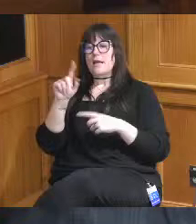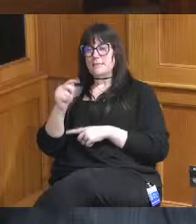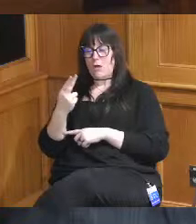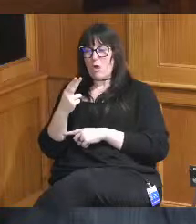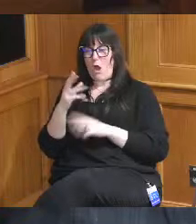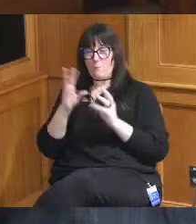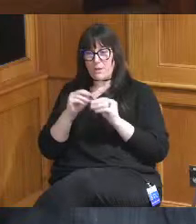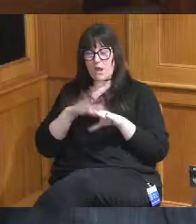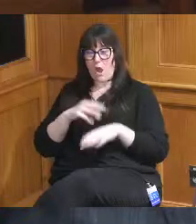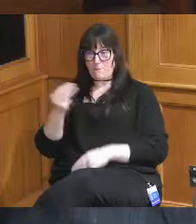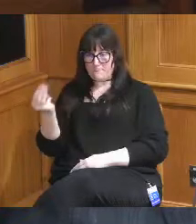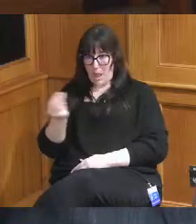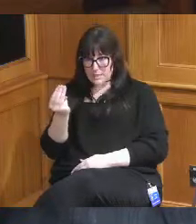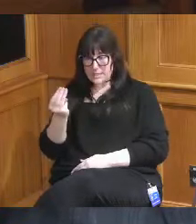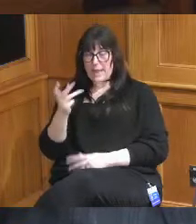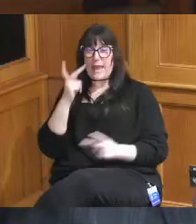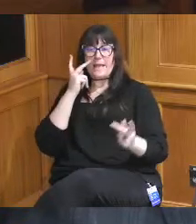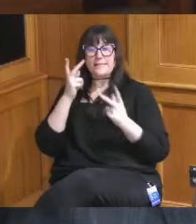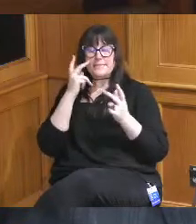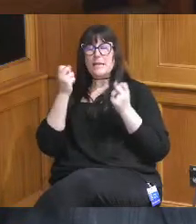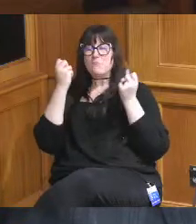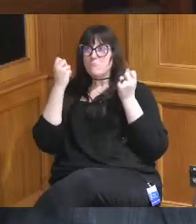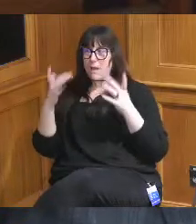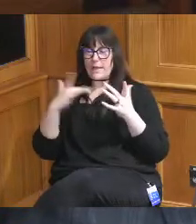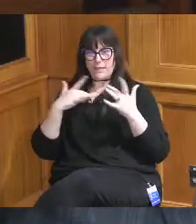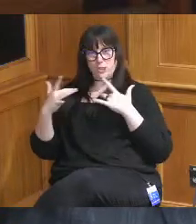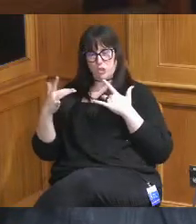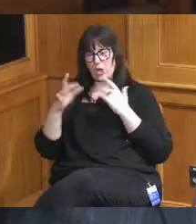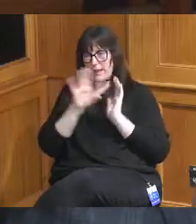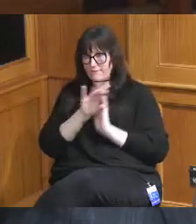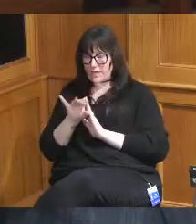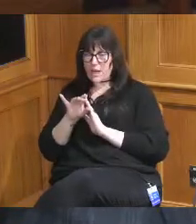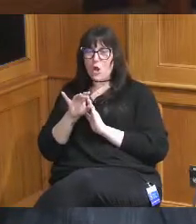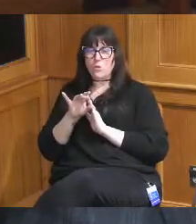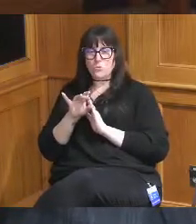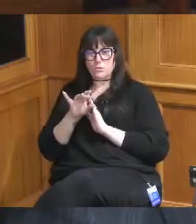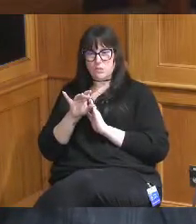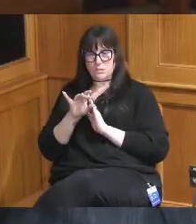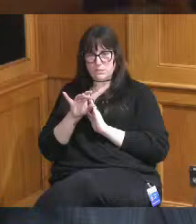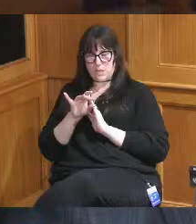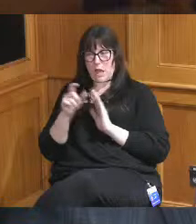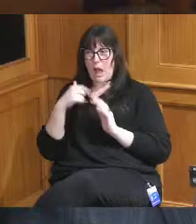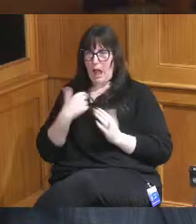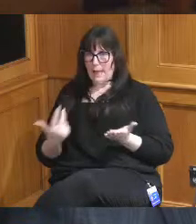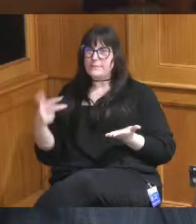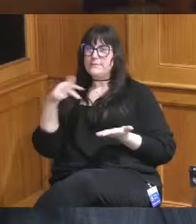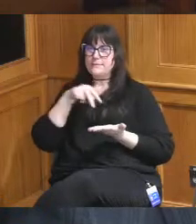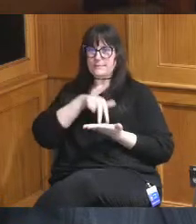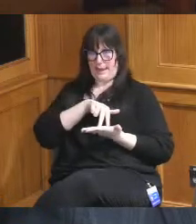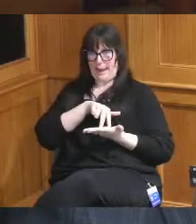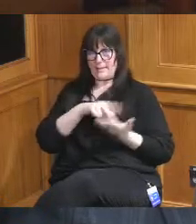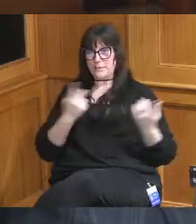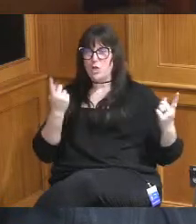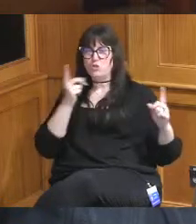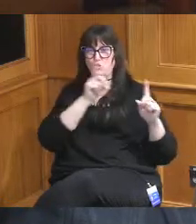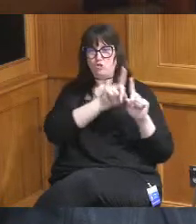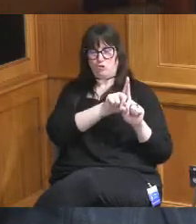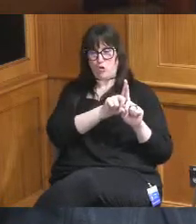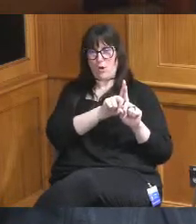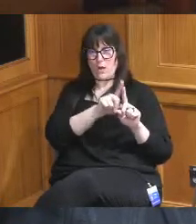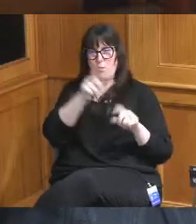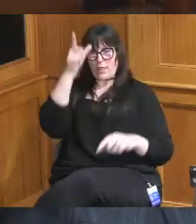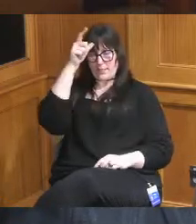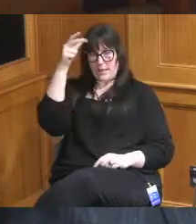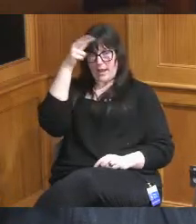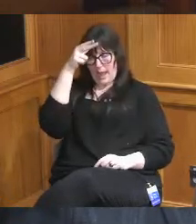and seeing several concerning videos on social media, I stand and join with Lincoln Heights residents